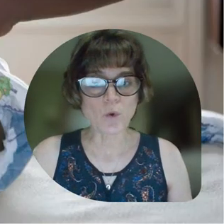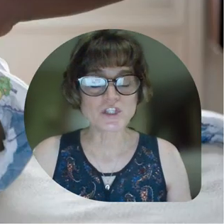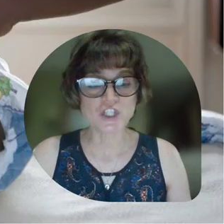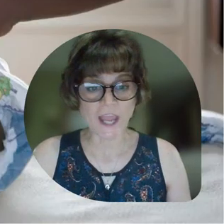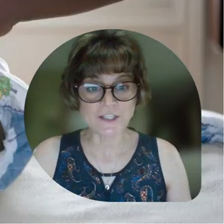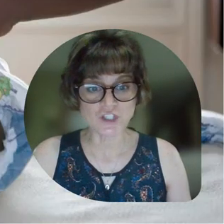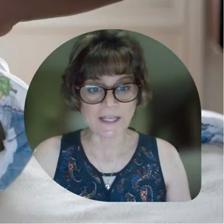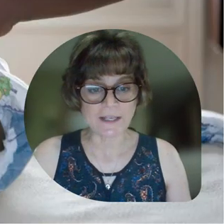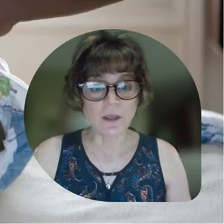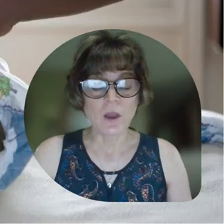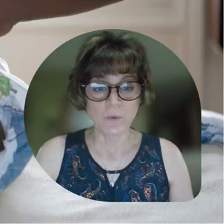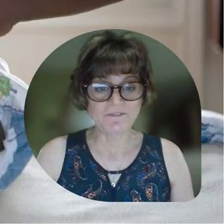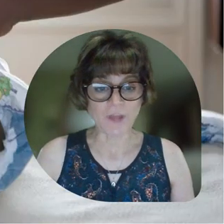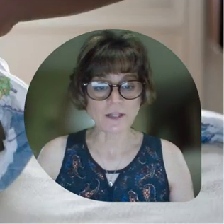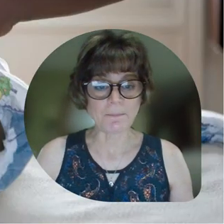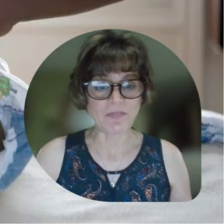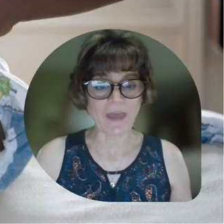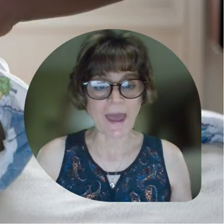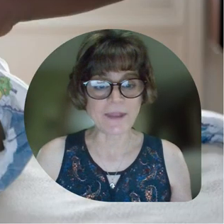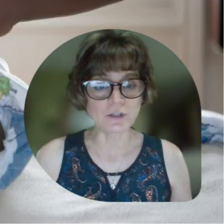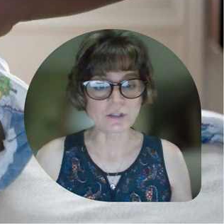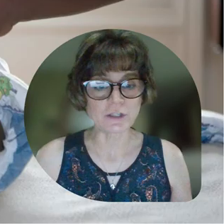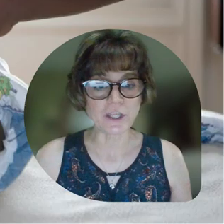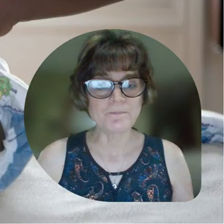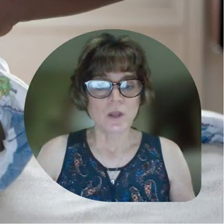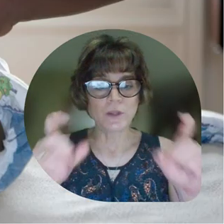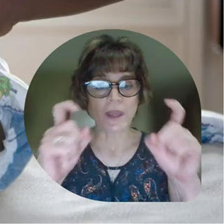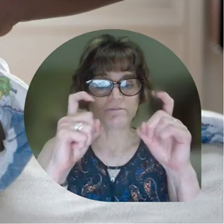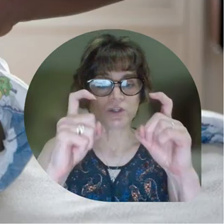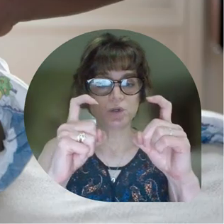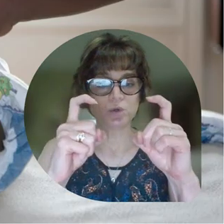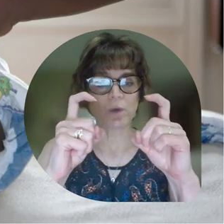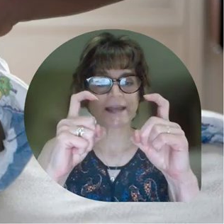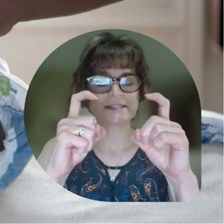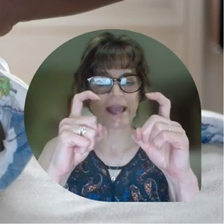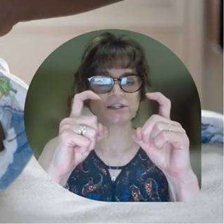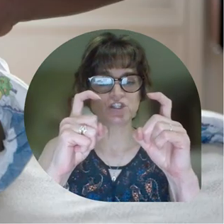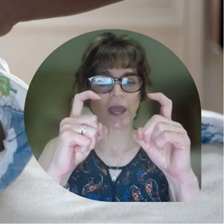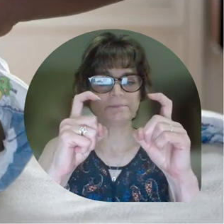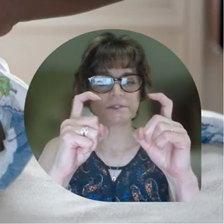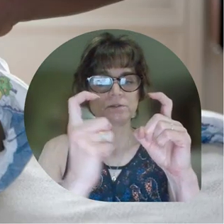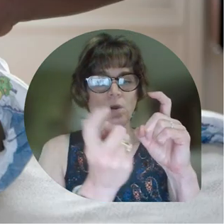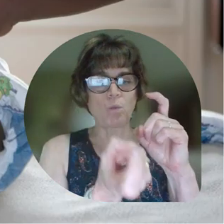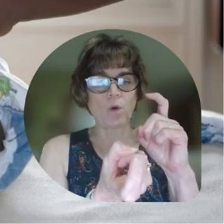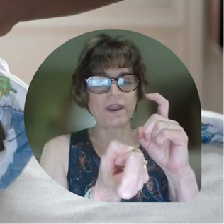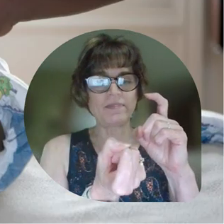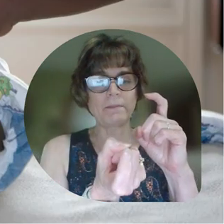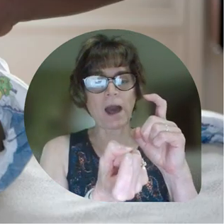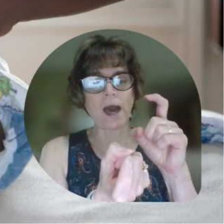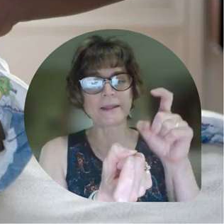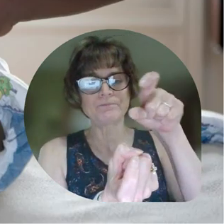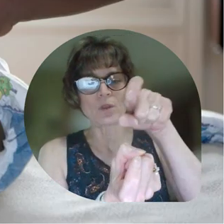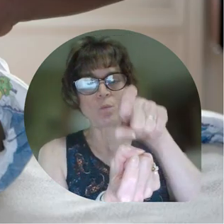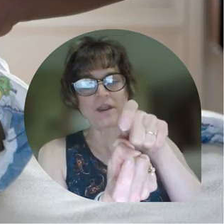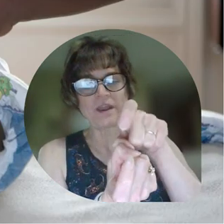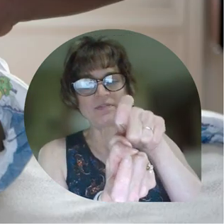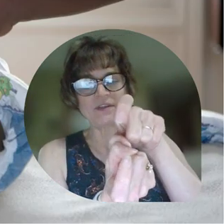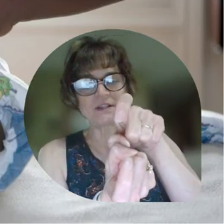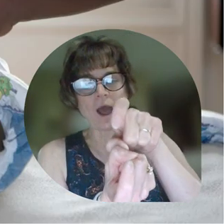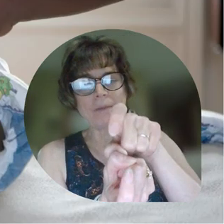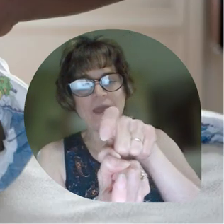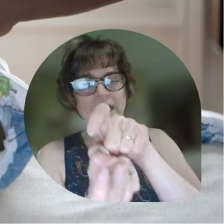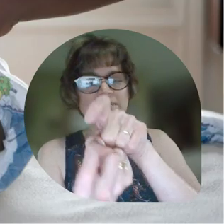Change or changing. We talked about that earlier. You have 2 X hand shapes, one on the bottom, one